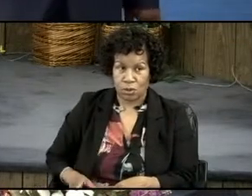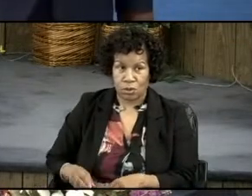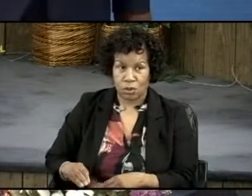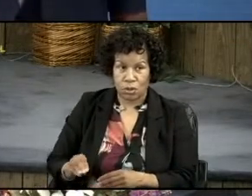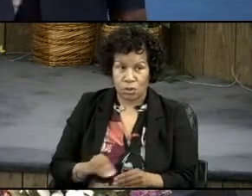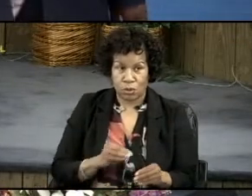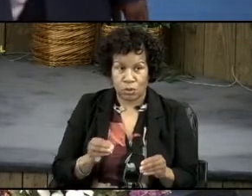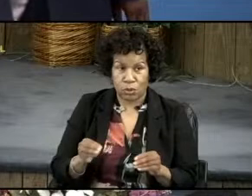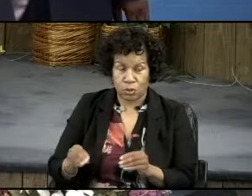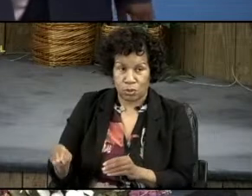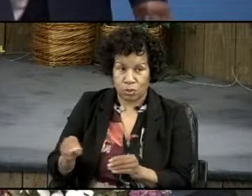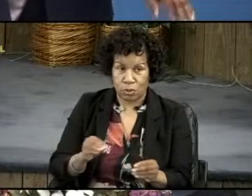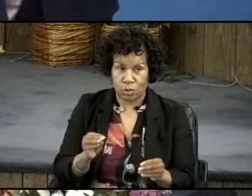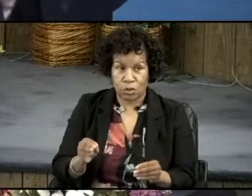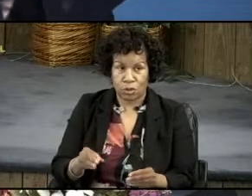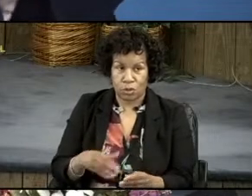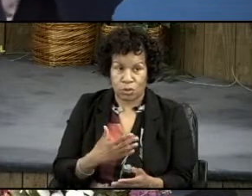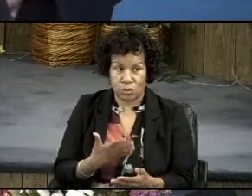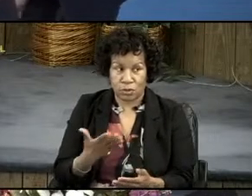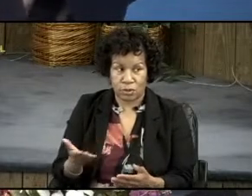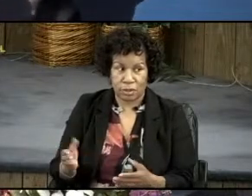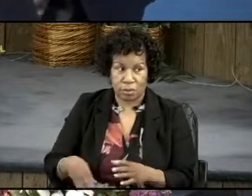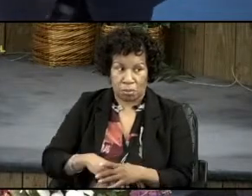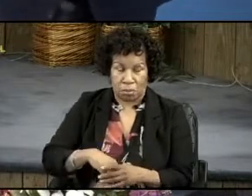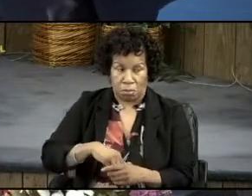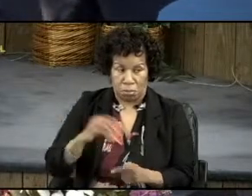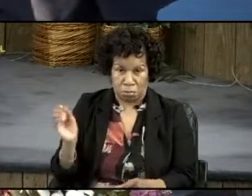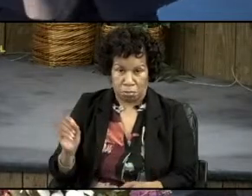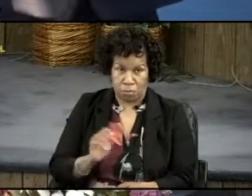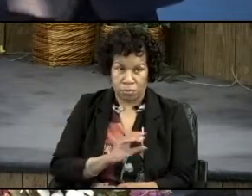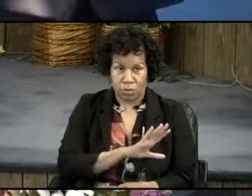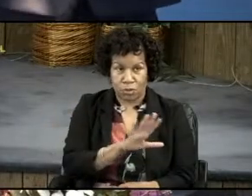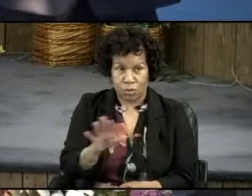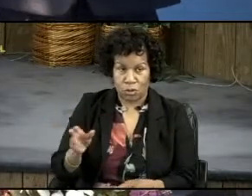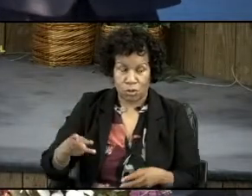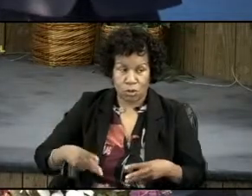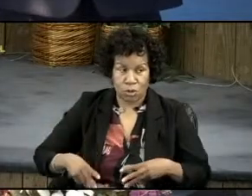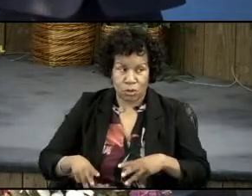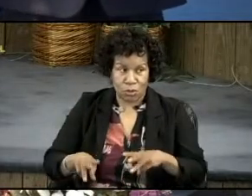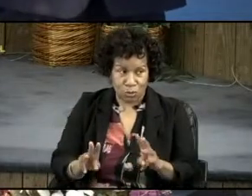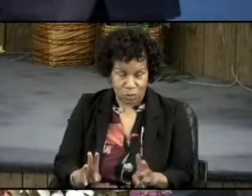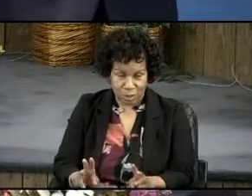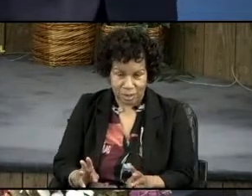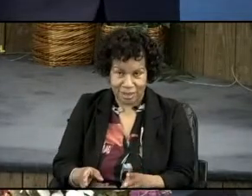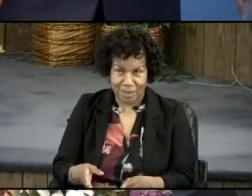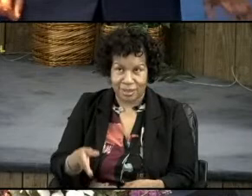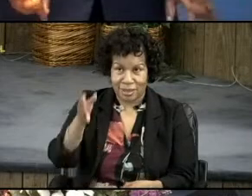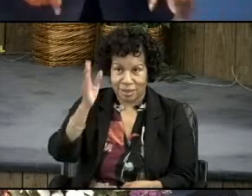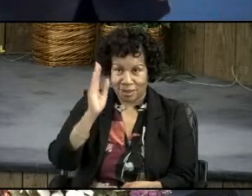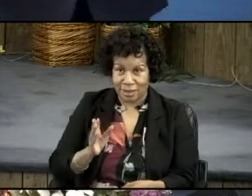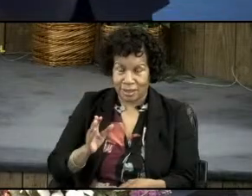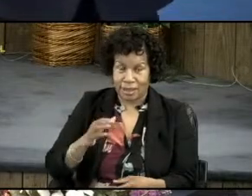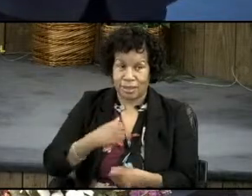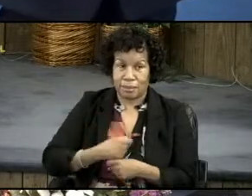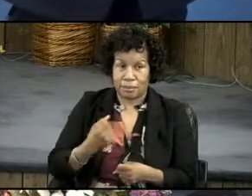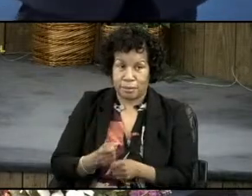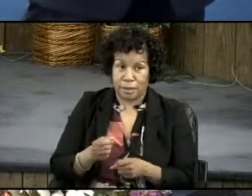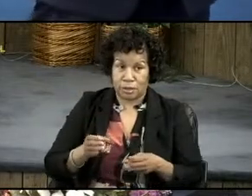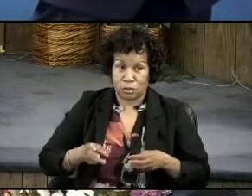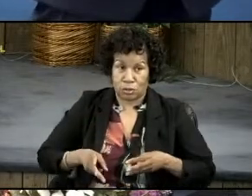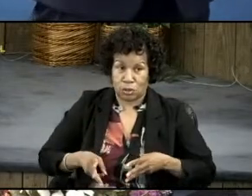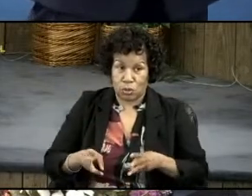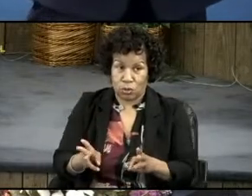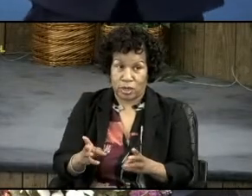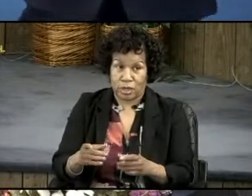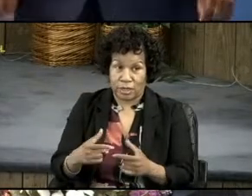moves it because he knows you're coming. And so he makes the pathway straight. But there are other times when God wants you